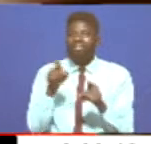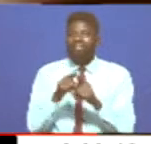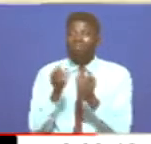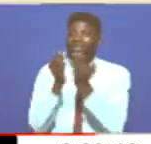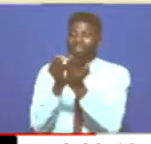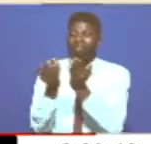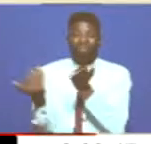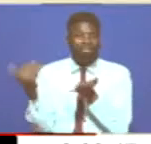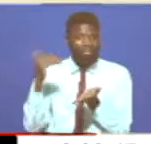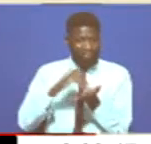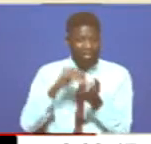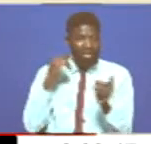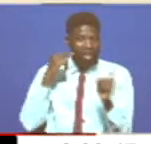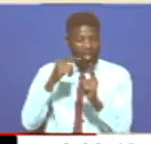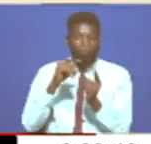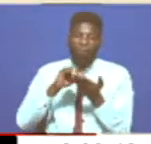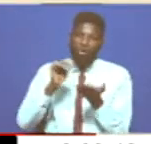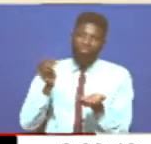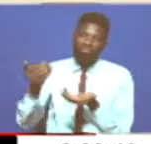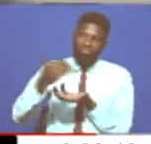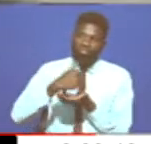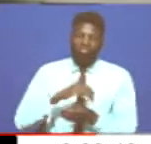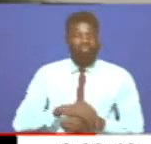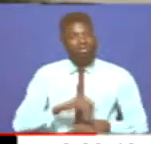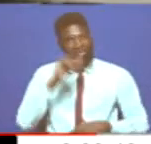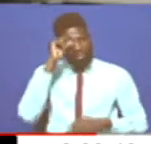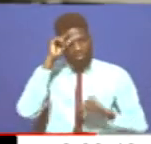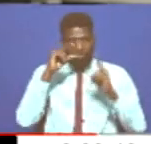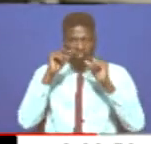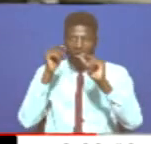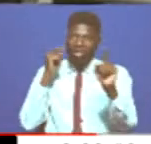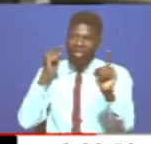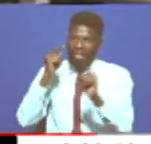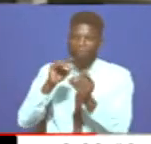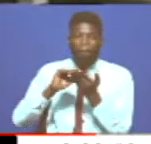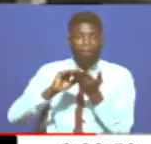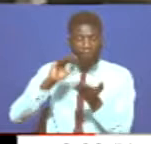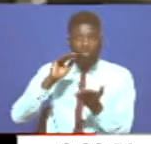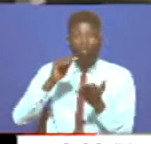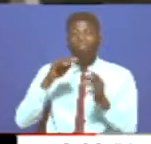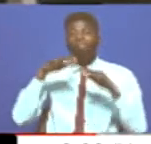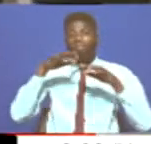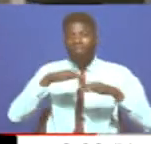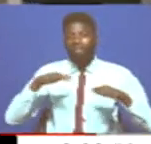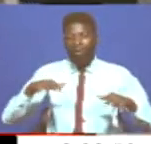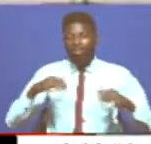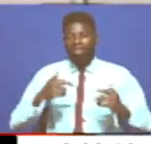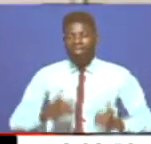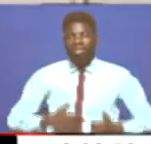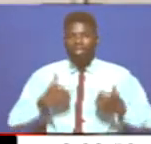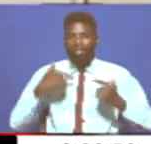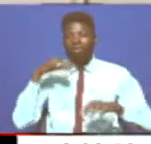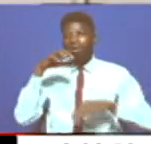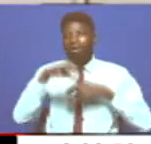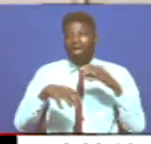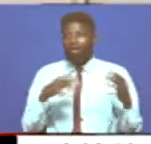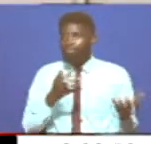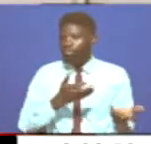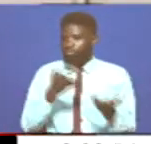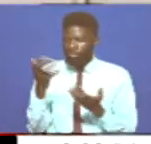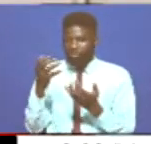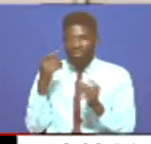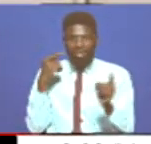collect more. The government now says it plans to get more market for live animals as they seek to leverage on the